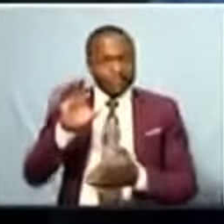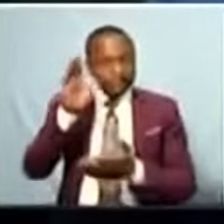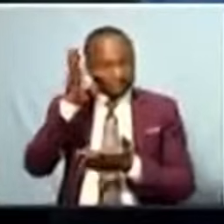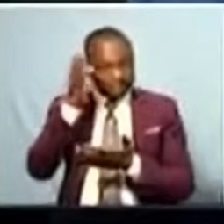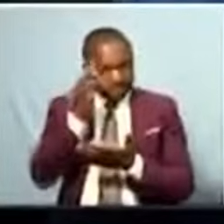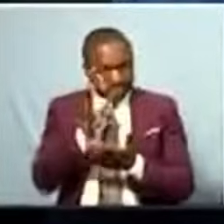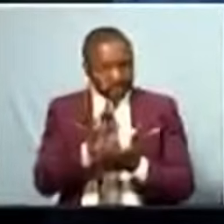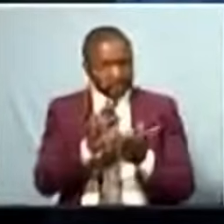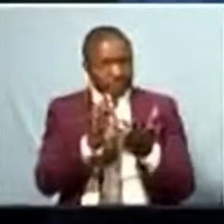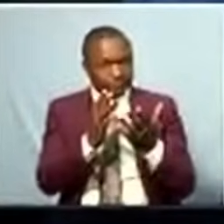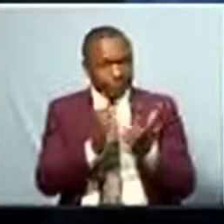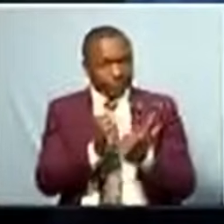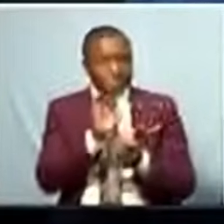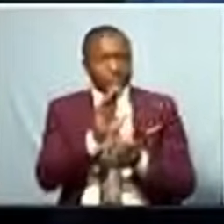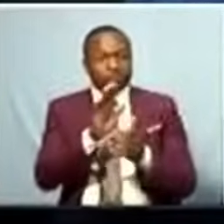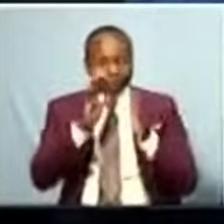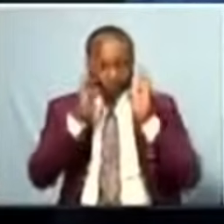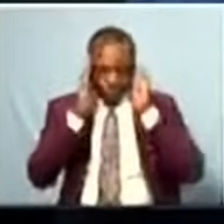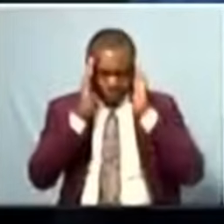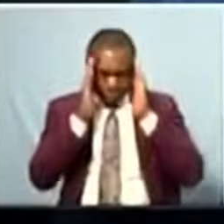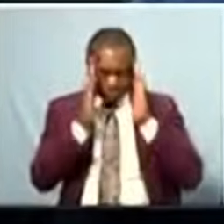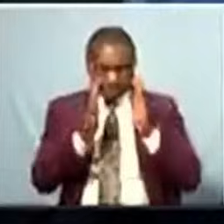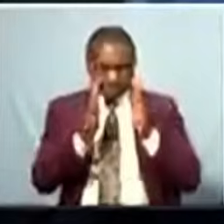I seek your attention.